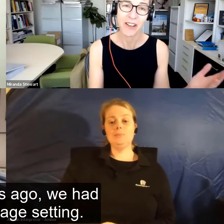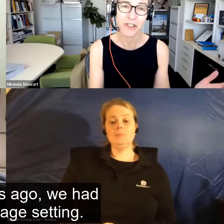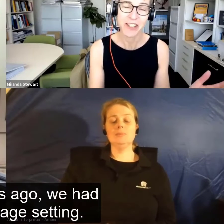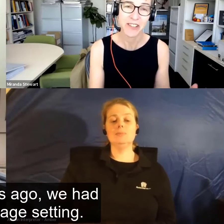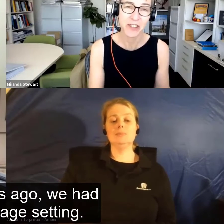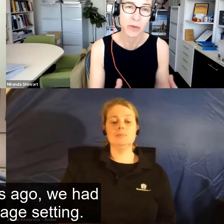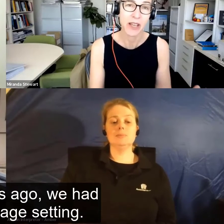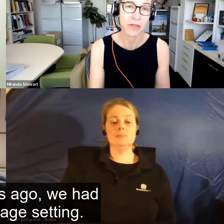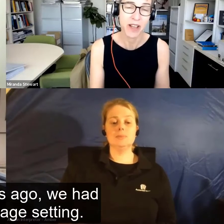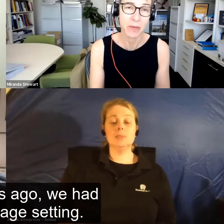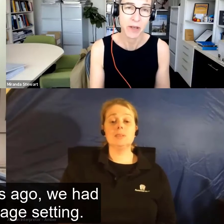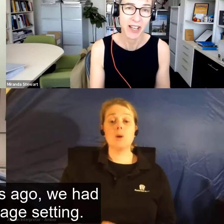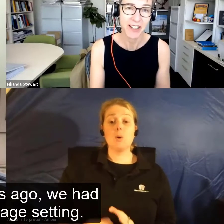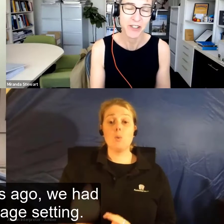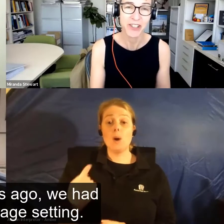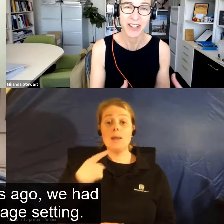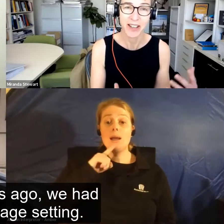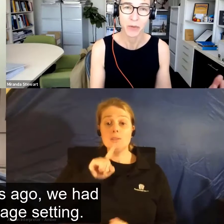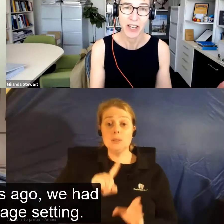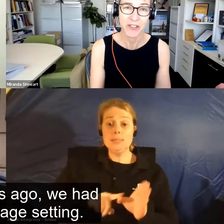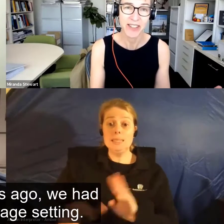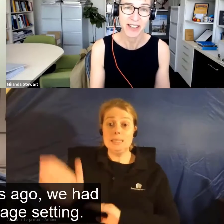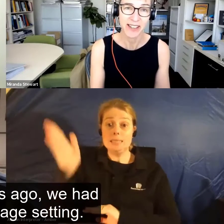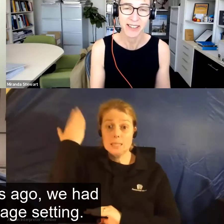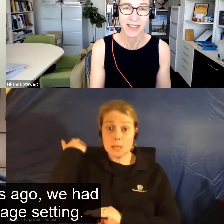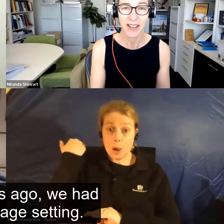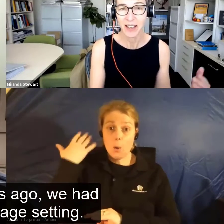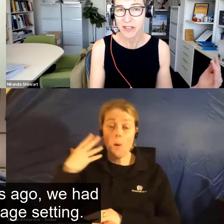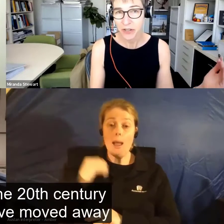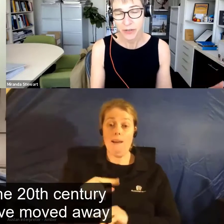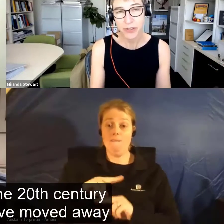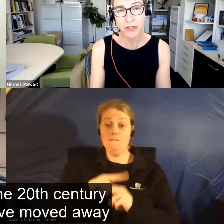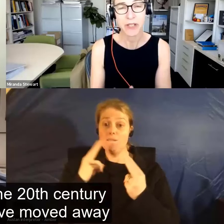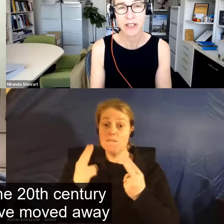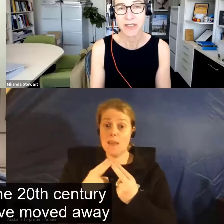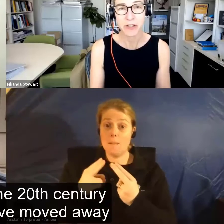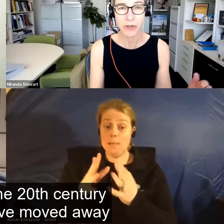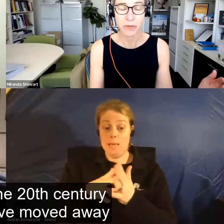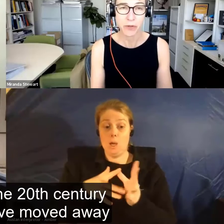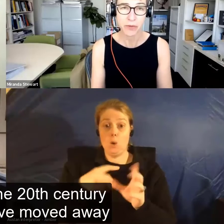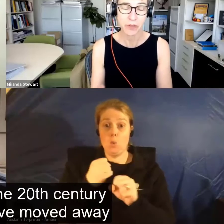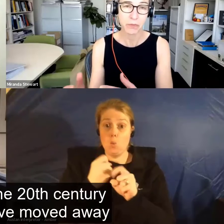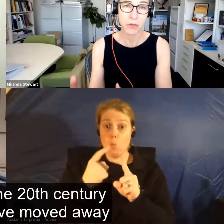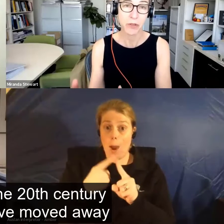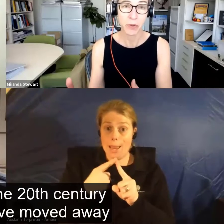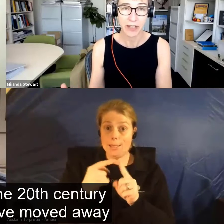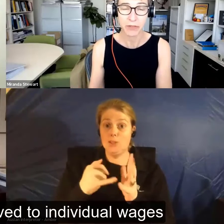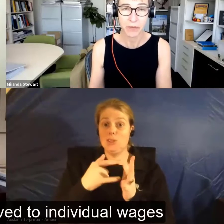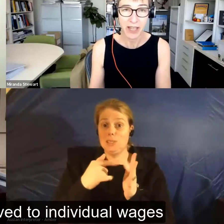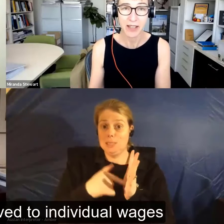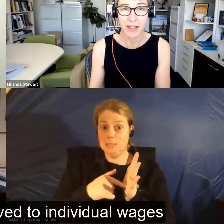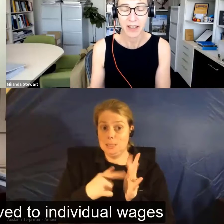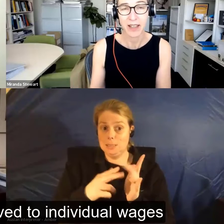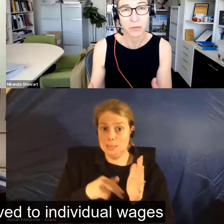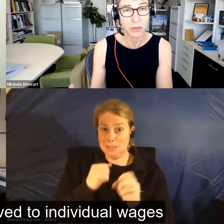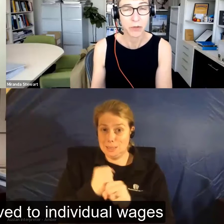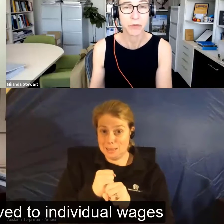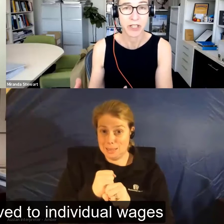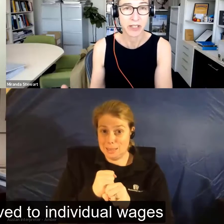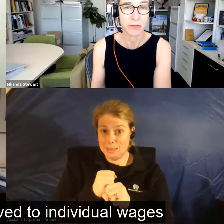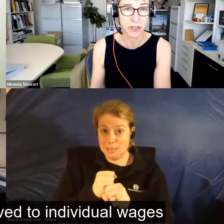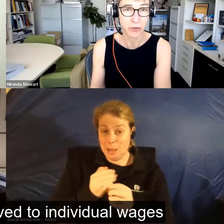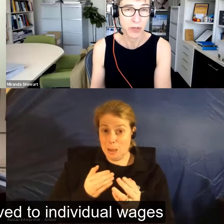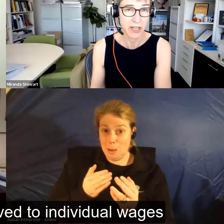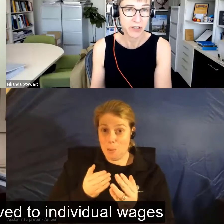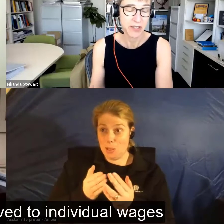important. So 100 years ago, we had a family wage setting. So through the 20th century, of course, we've moved away from that and we